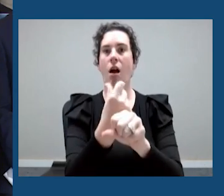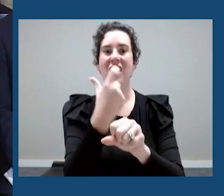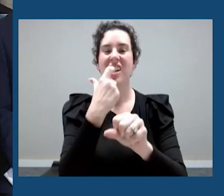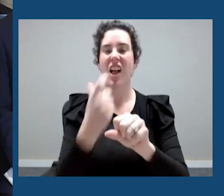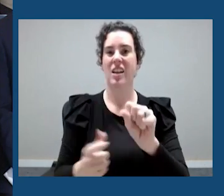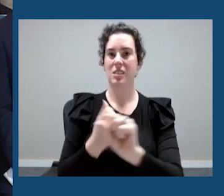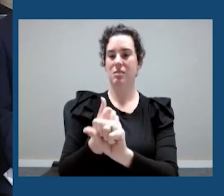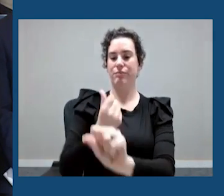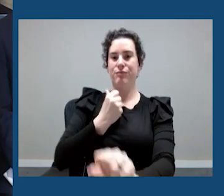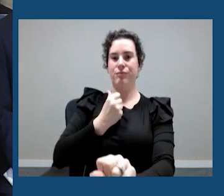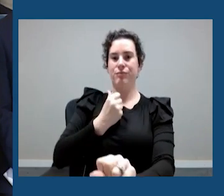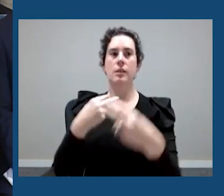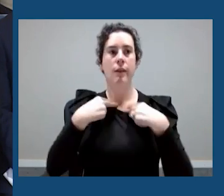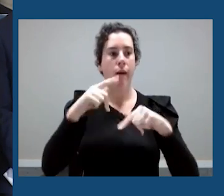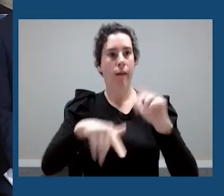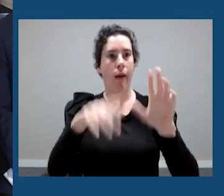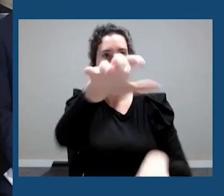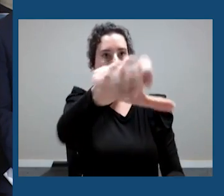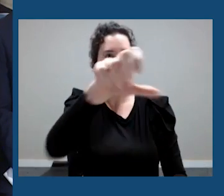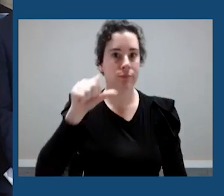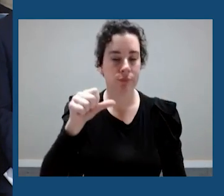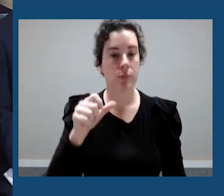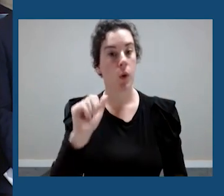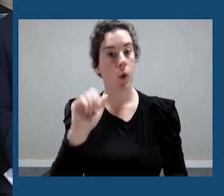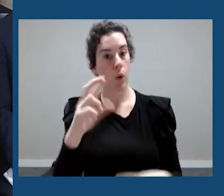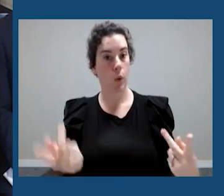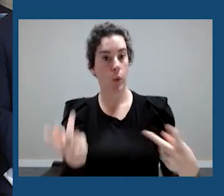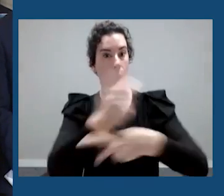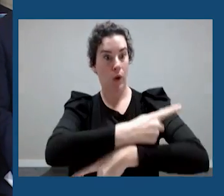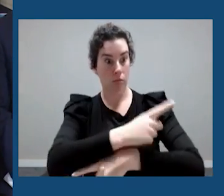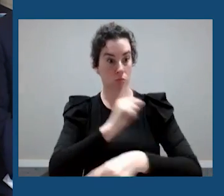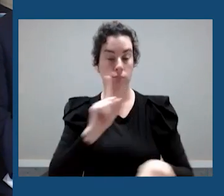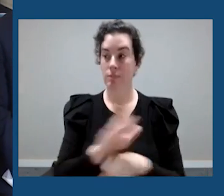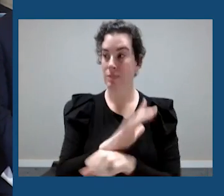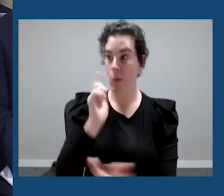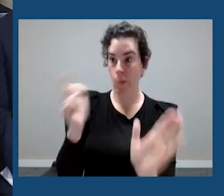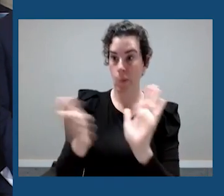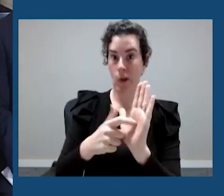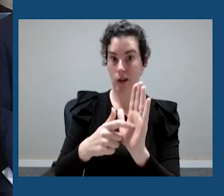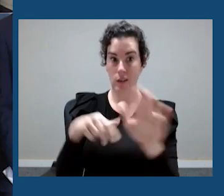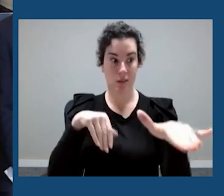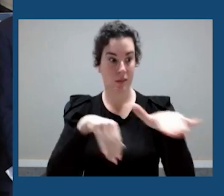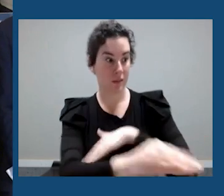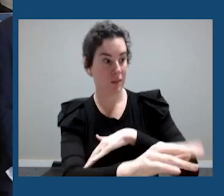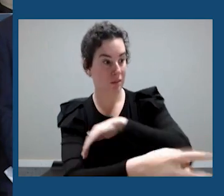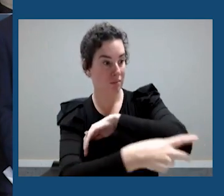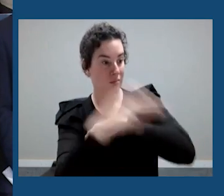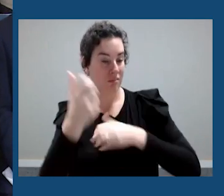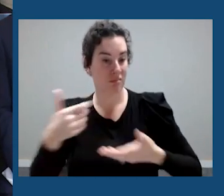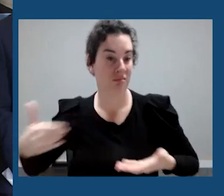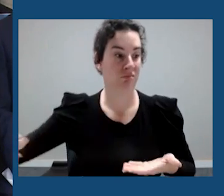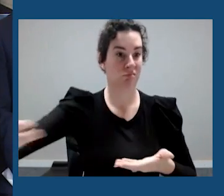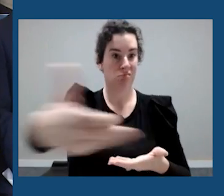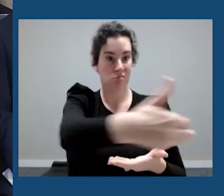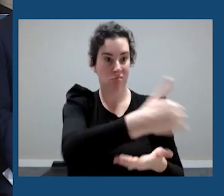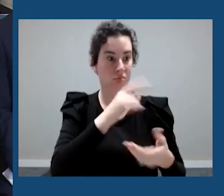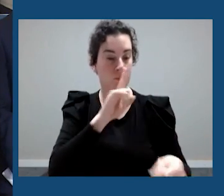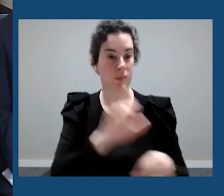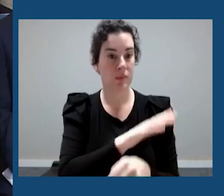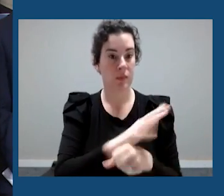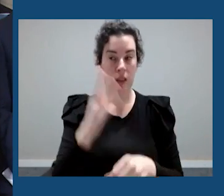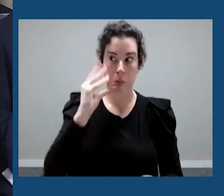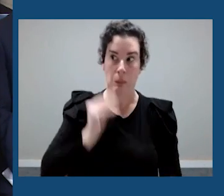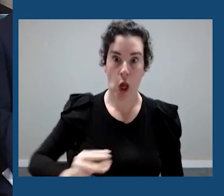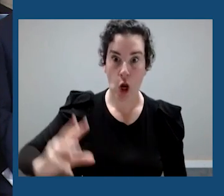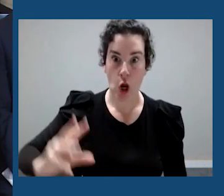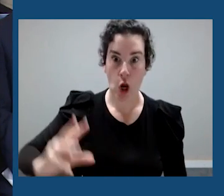windows. Or worse, you actually witness one of these sprees in person and not quite sure, are there